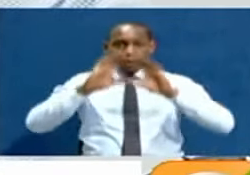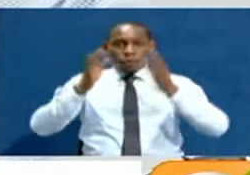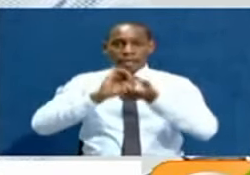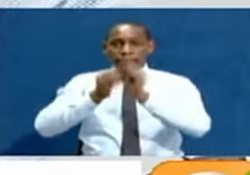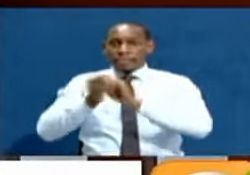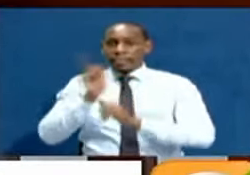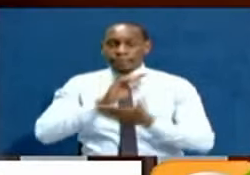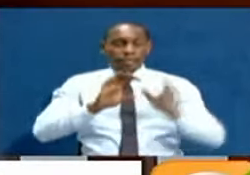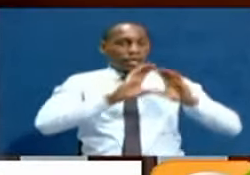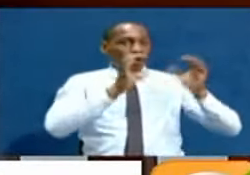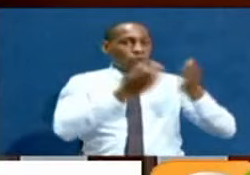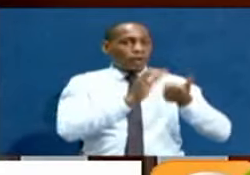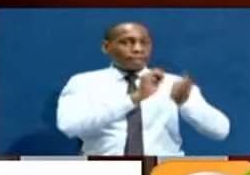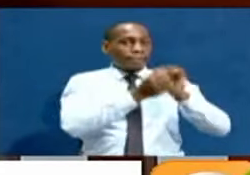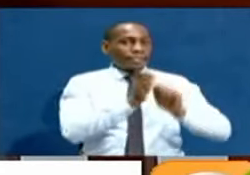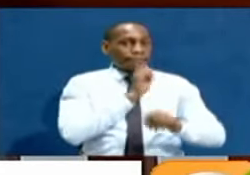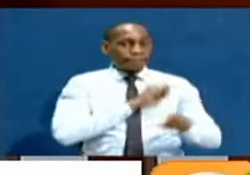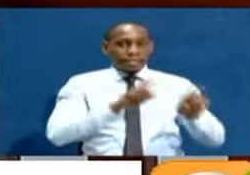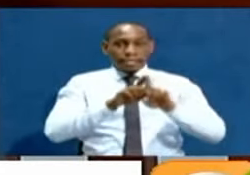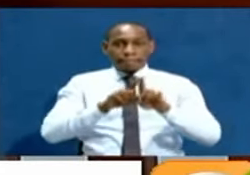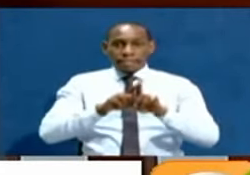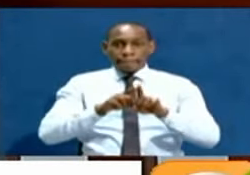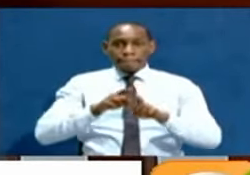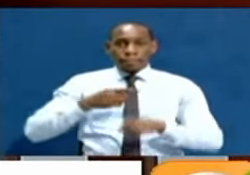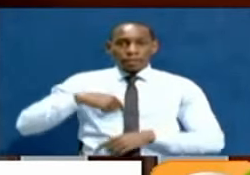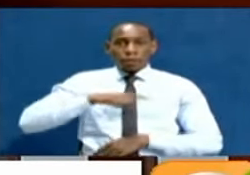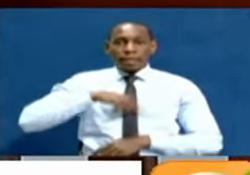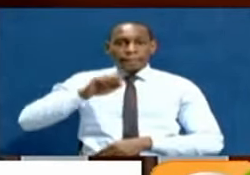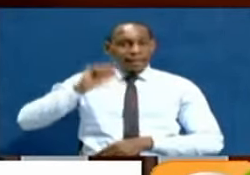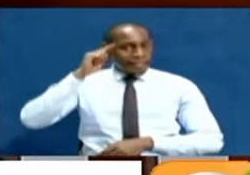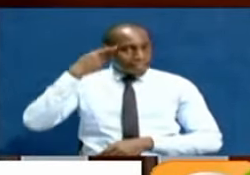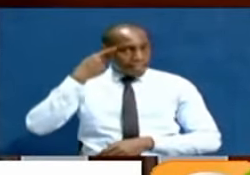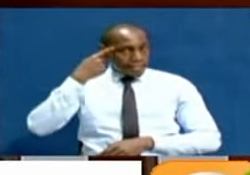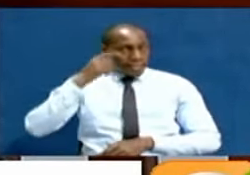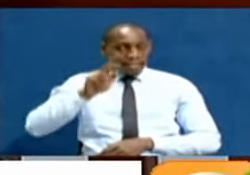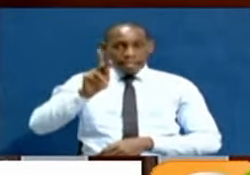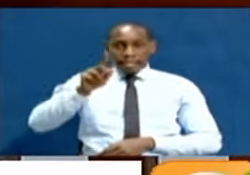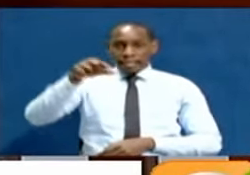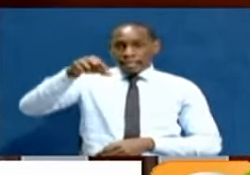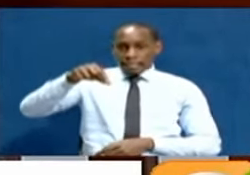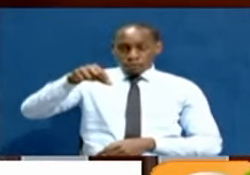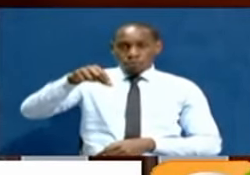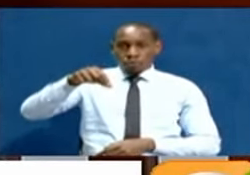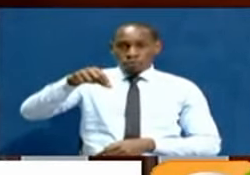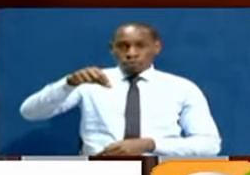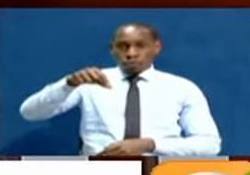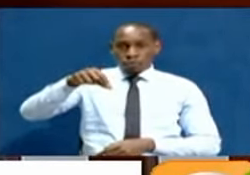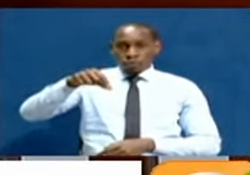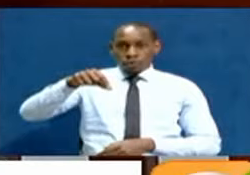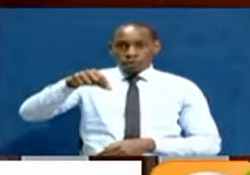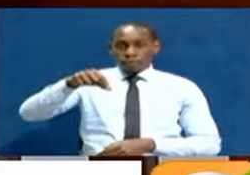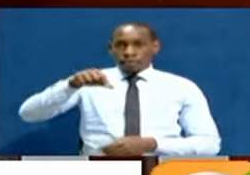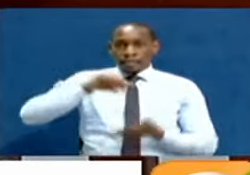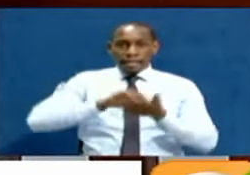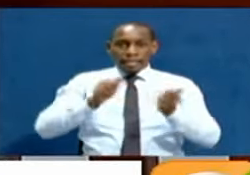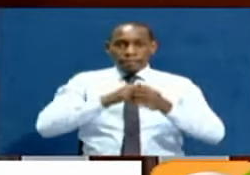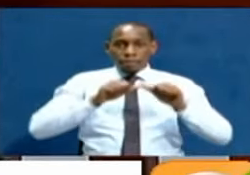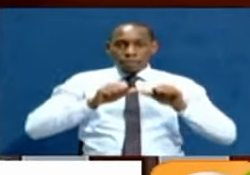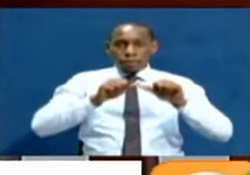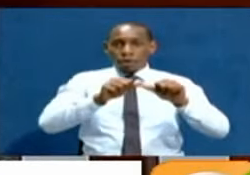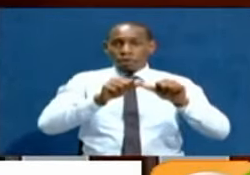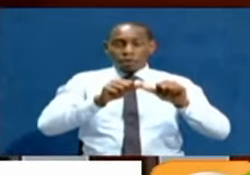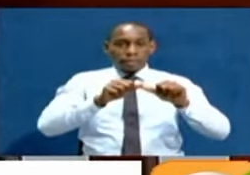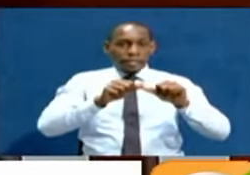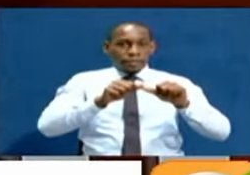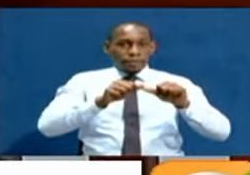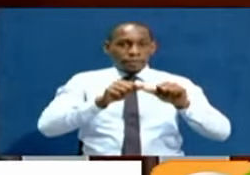changed. Because the world has changed. And also we need to think about how, we, as Kenya Airways on our own, we probably could not survive on our own. We